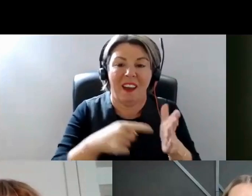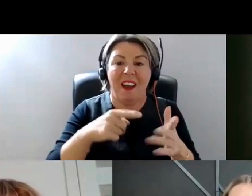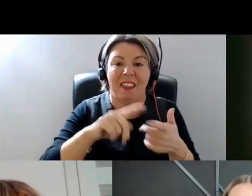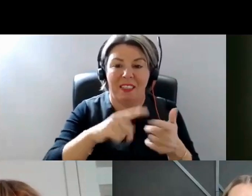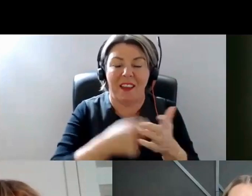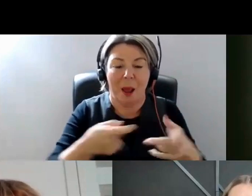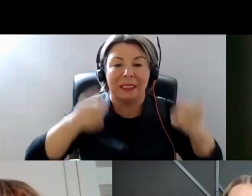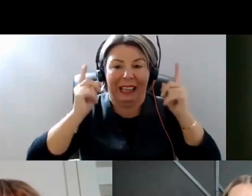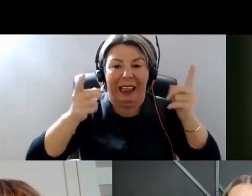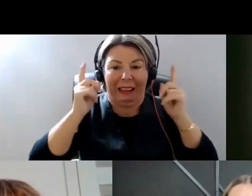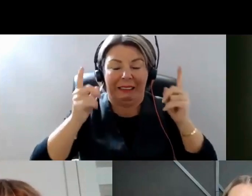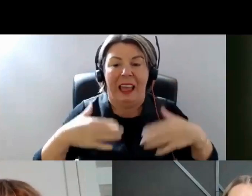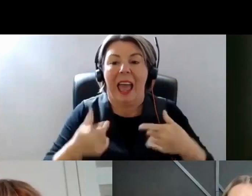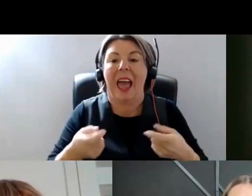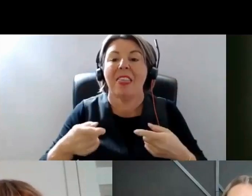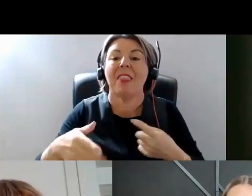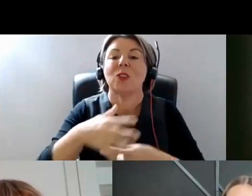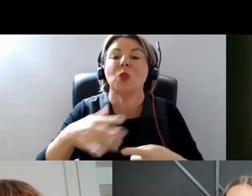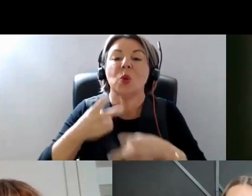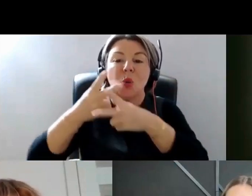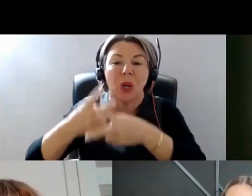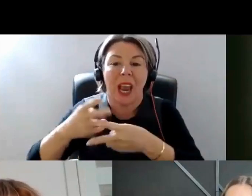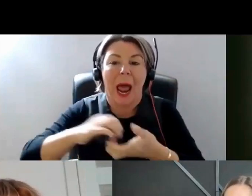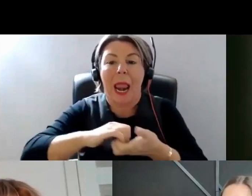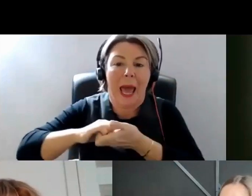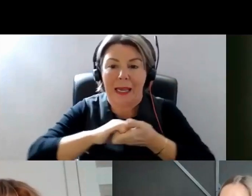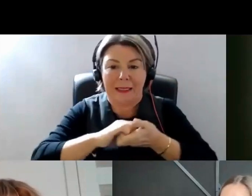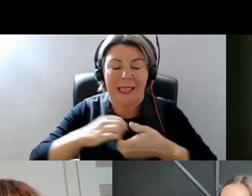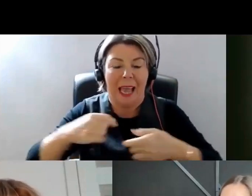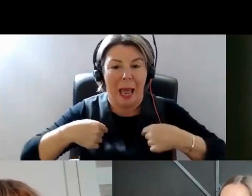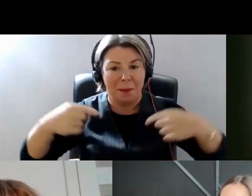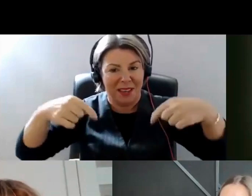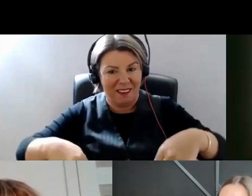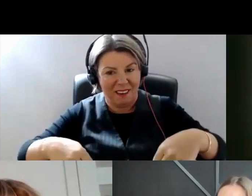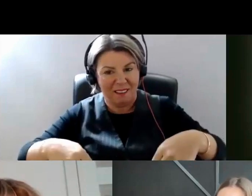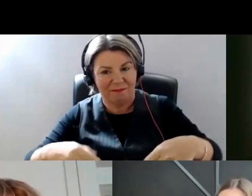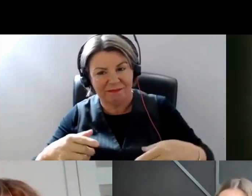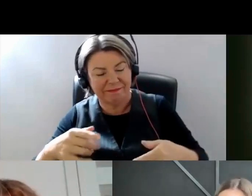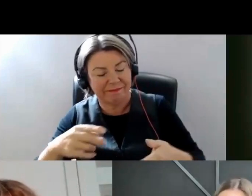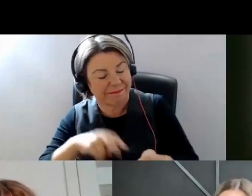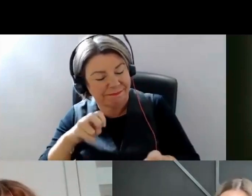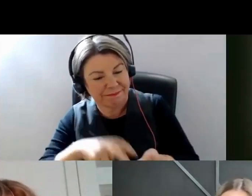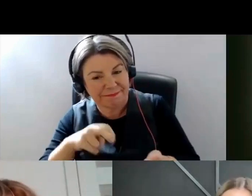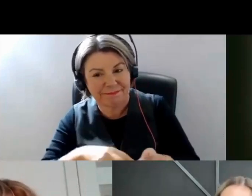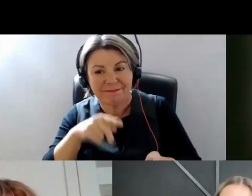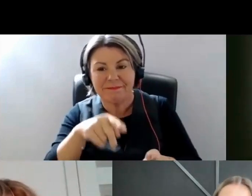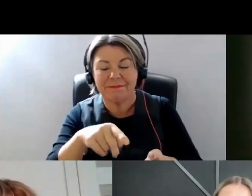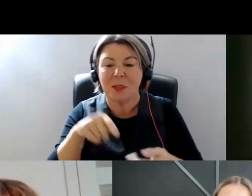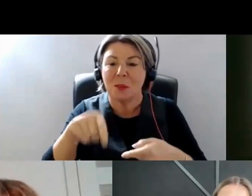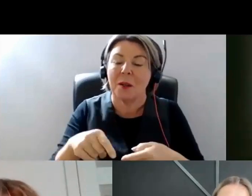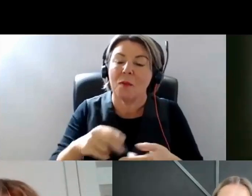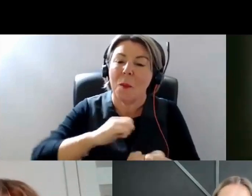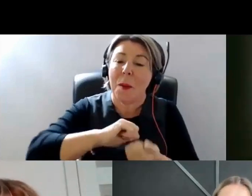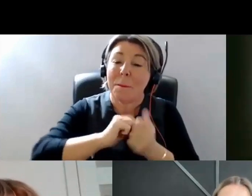Alliance. I'm delighted to be convening this seminar in conjunction with our partners at Scottish